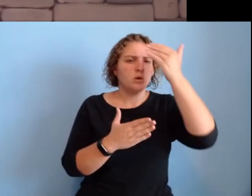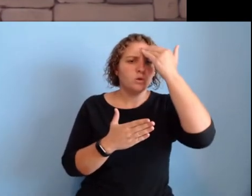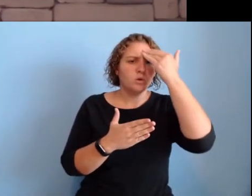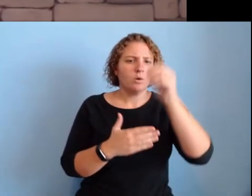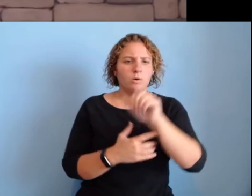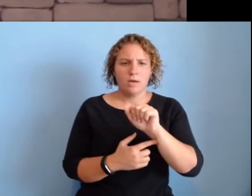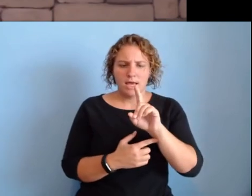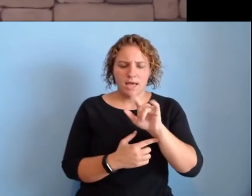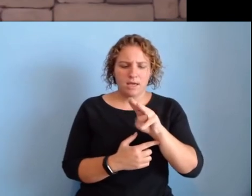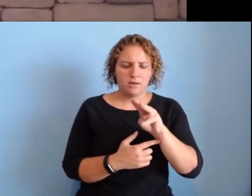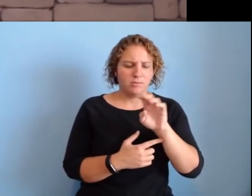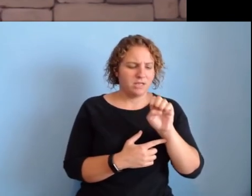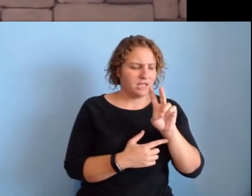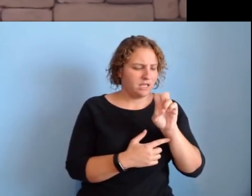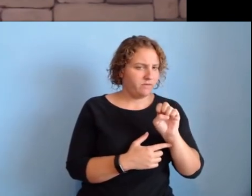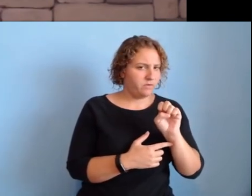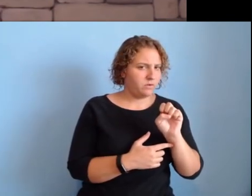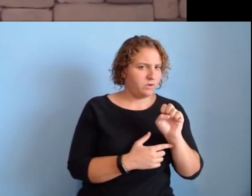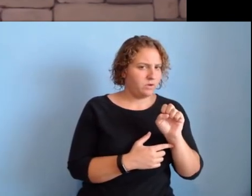Knew that they would need a redeemer? Yep.